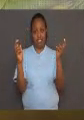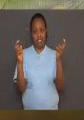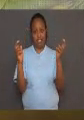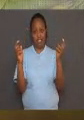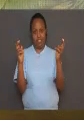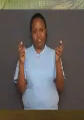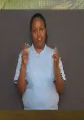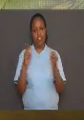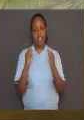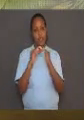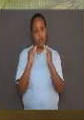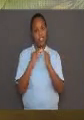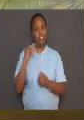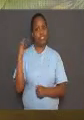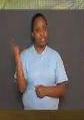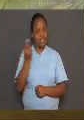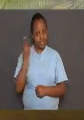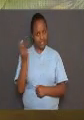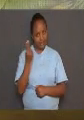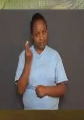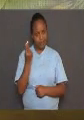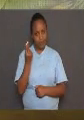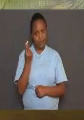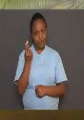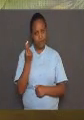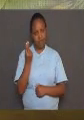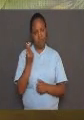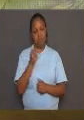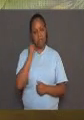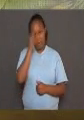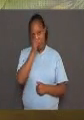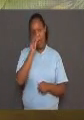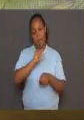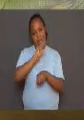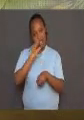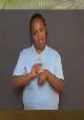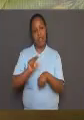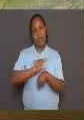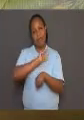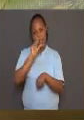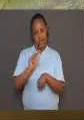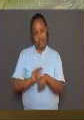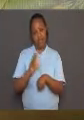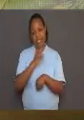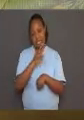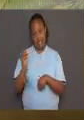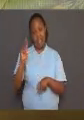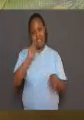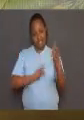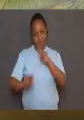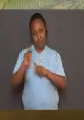the importance of equality among the nations, nationalities,